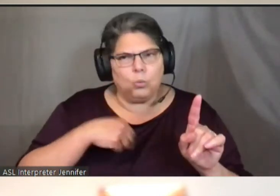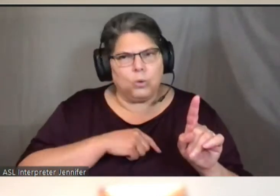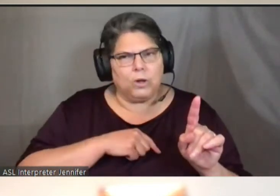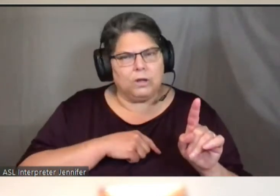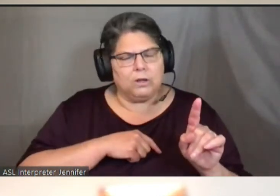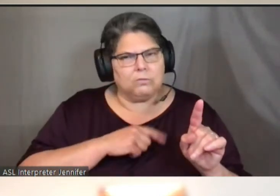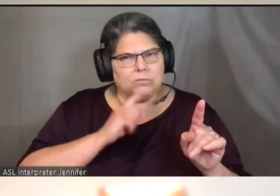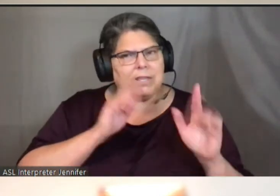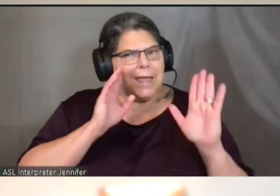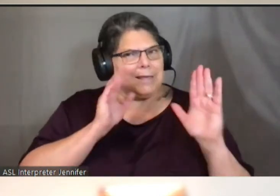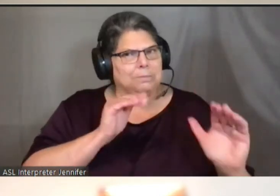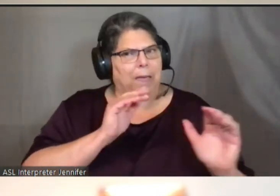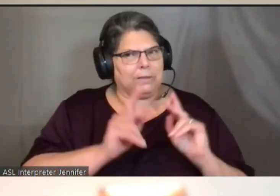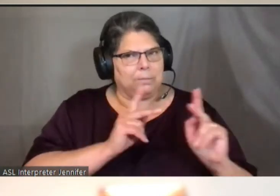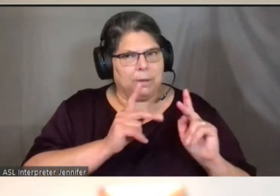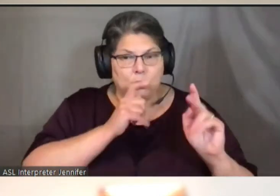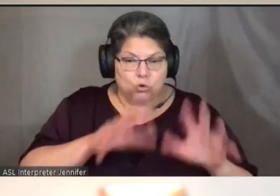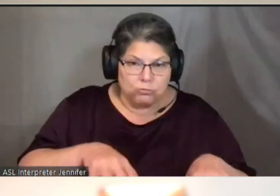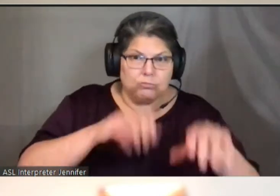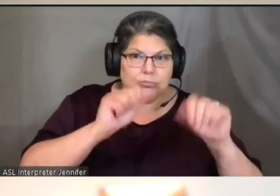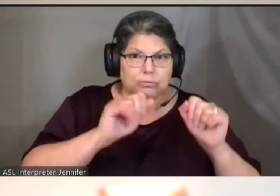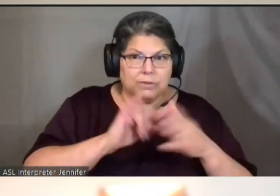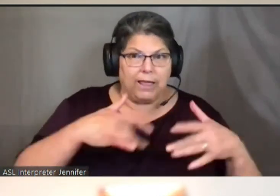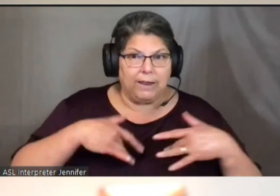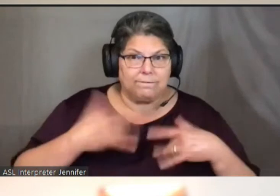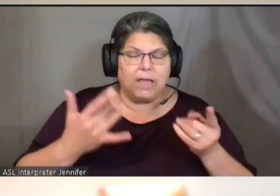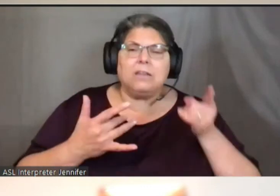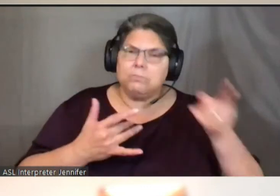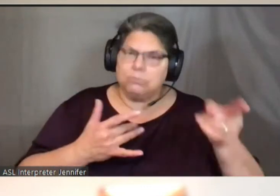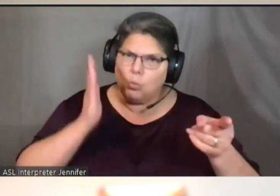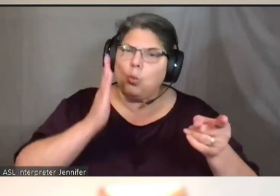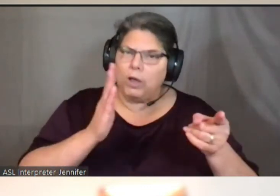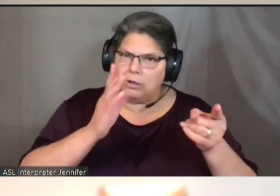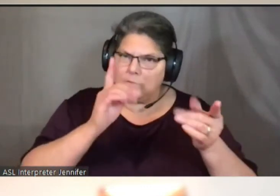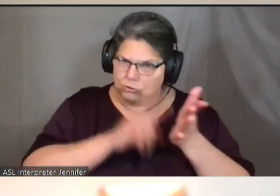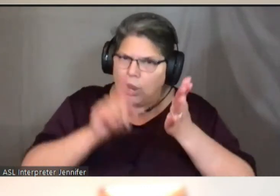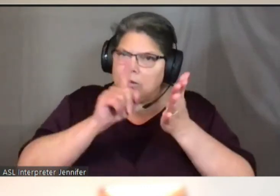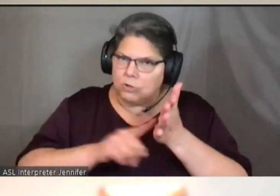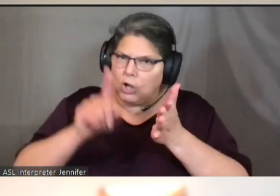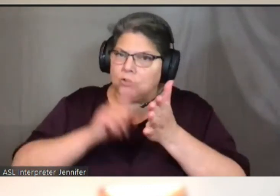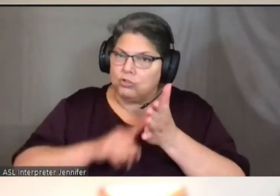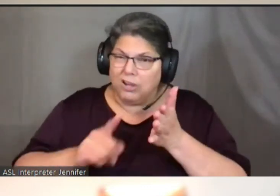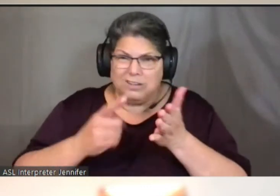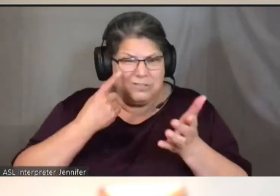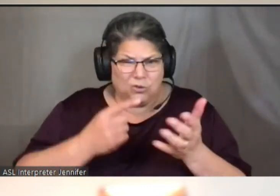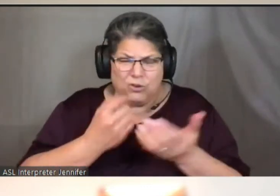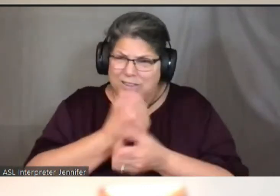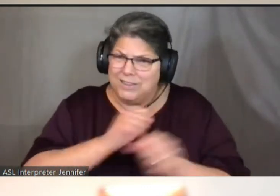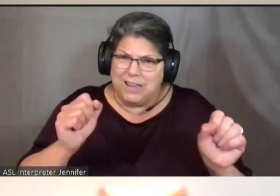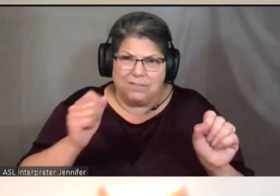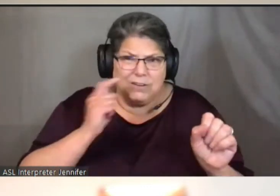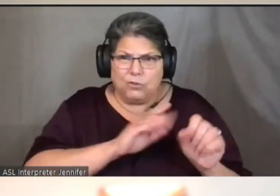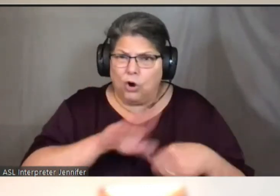really checking for the safety of their clients and the public.